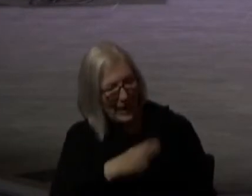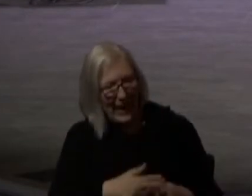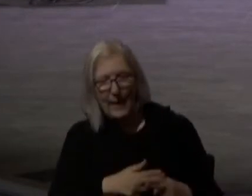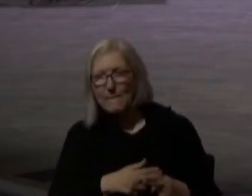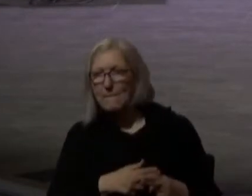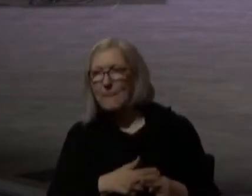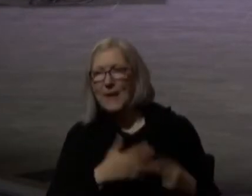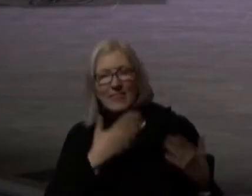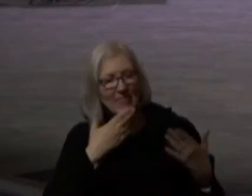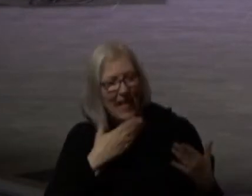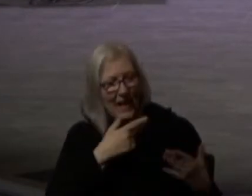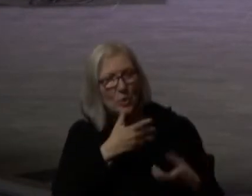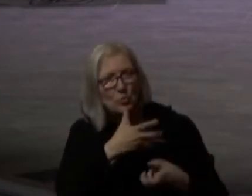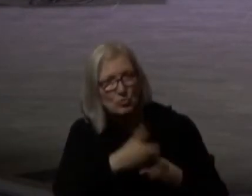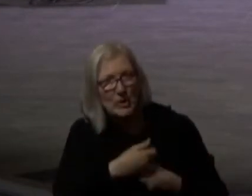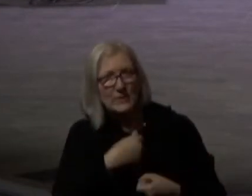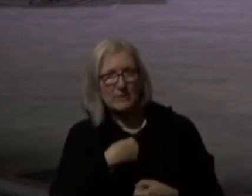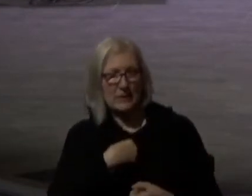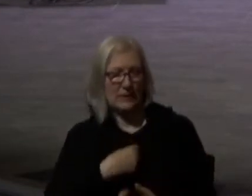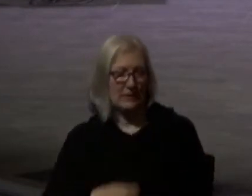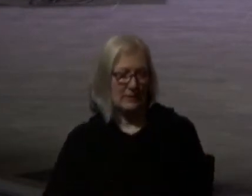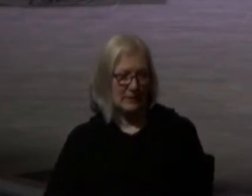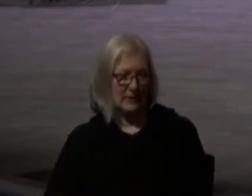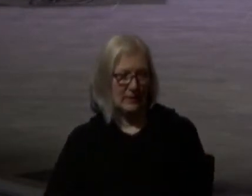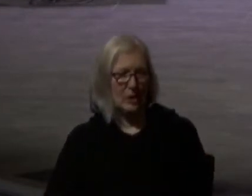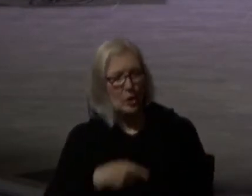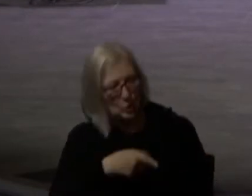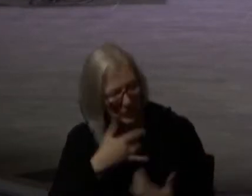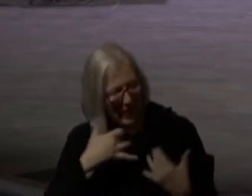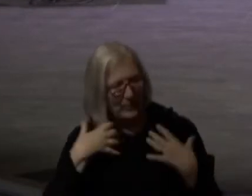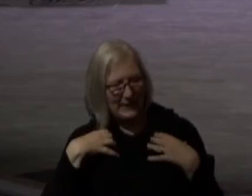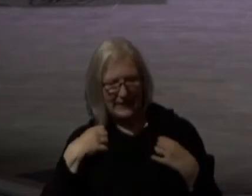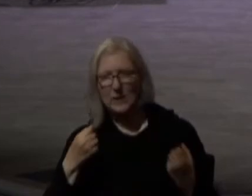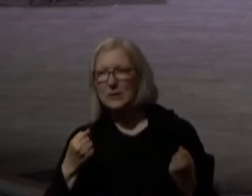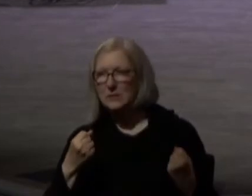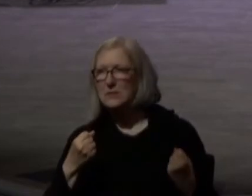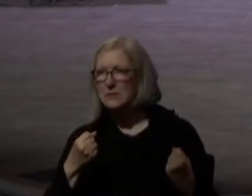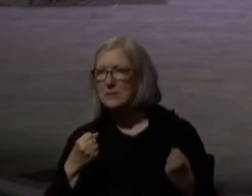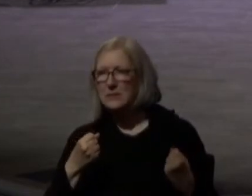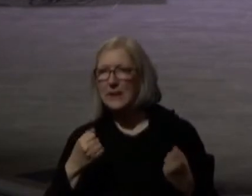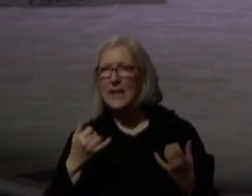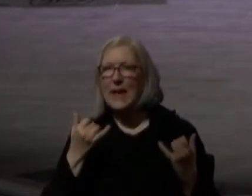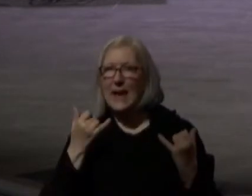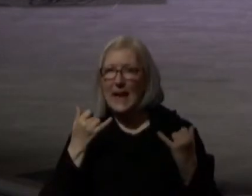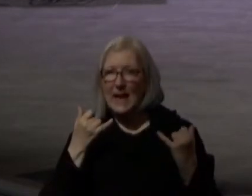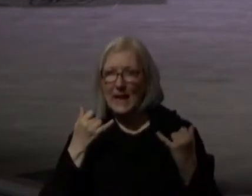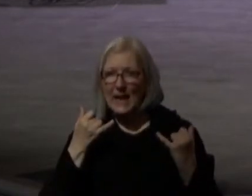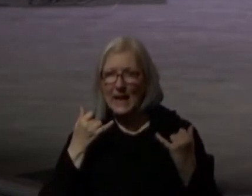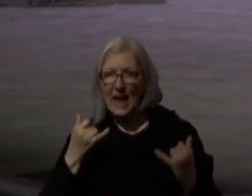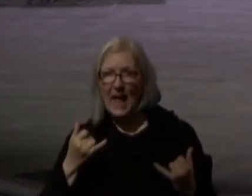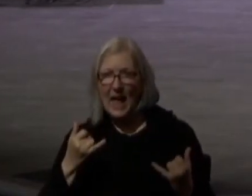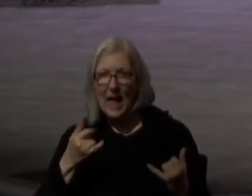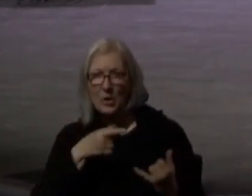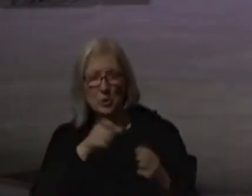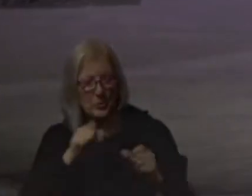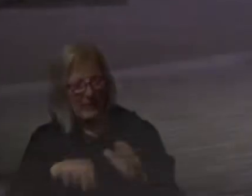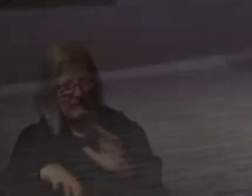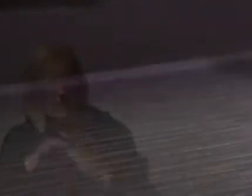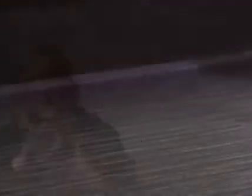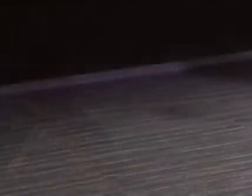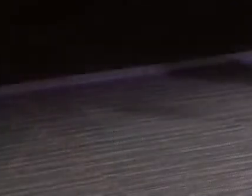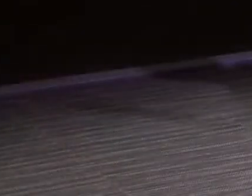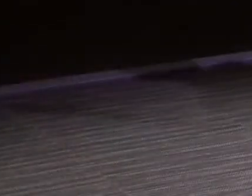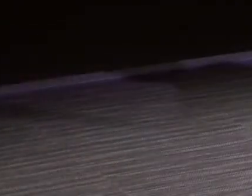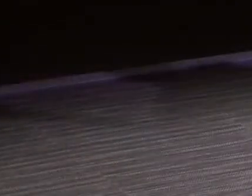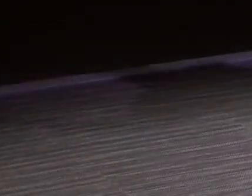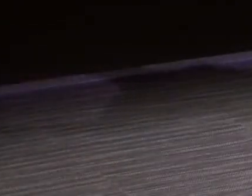Thank you for trusting me. You are healed. Now discover the peace that passes all